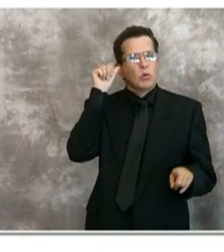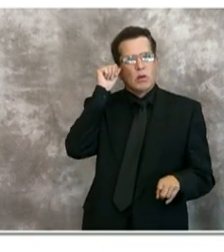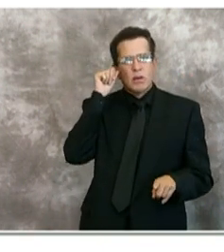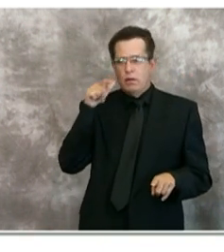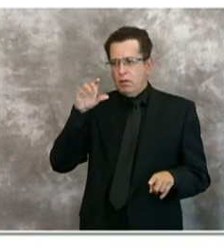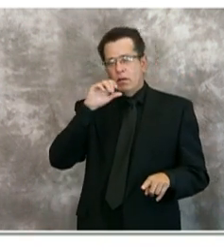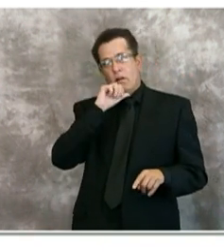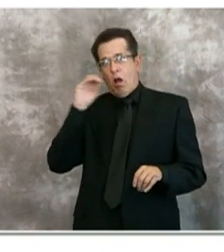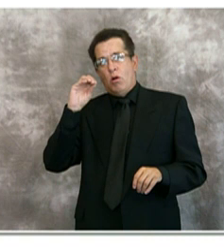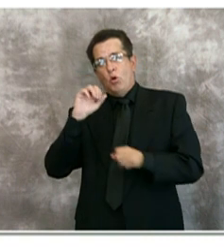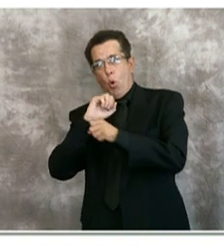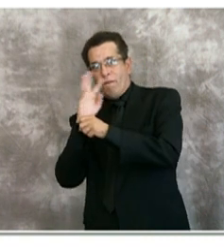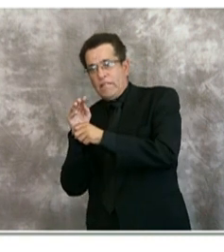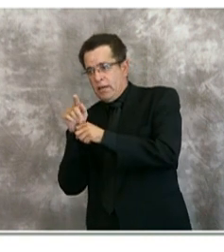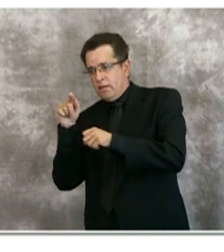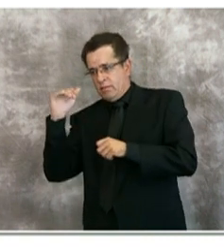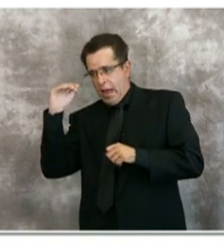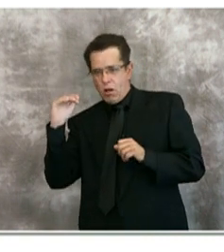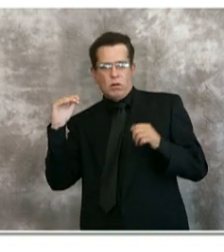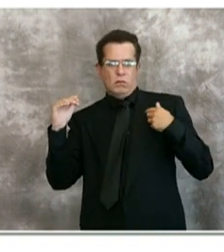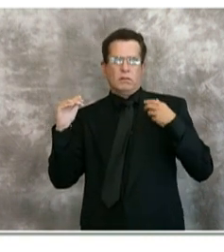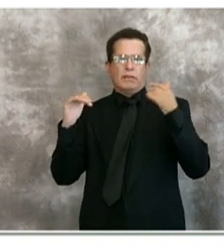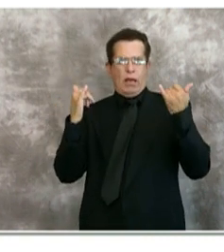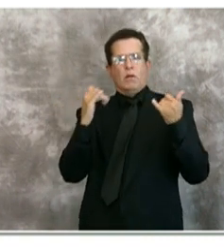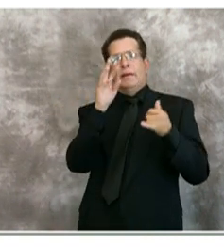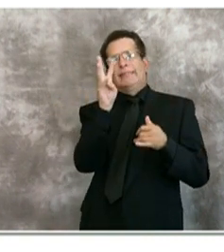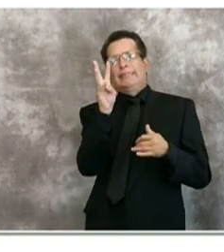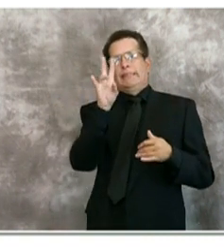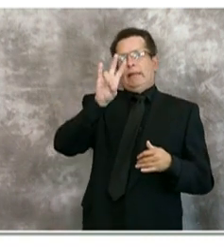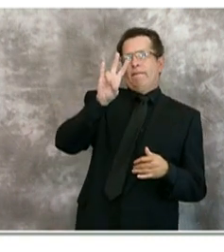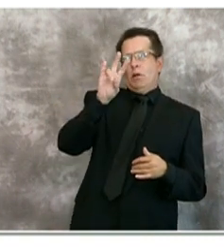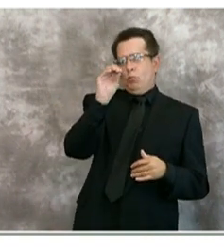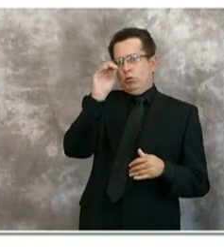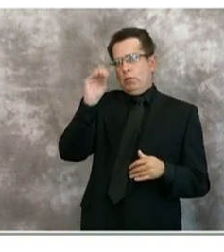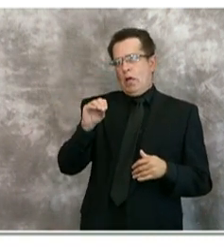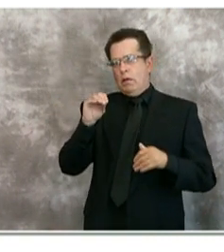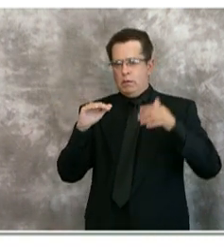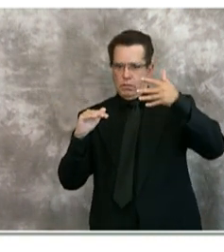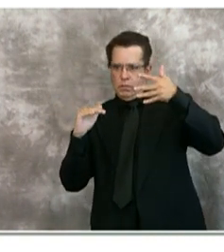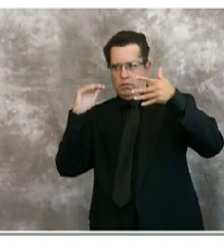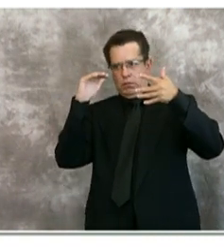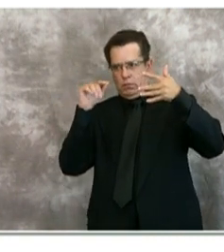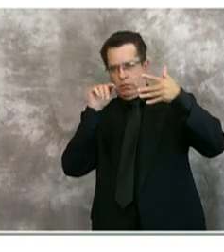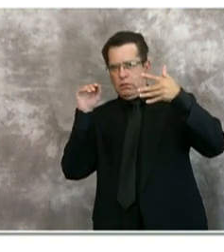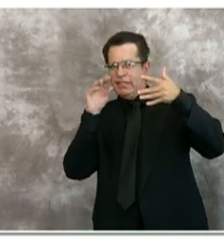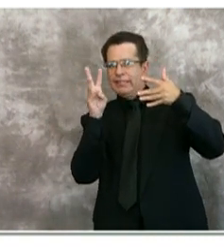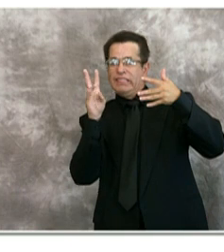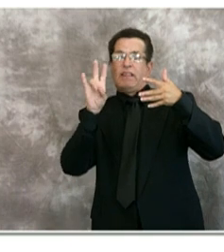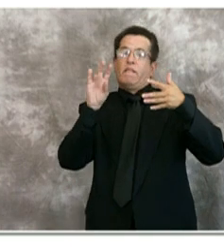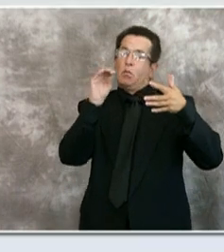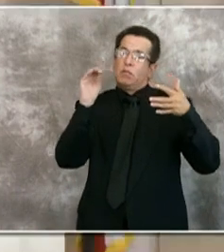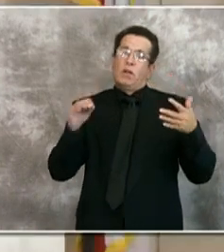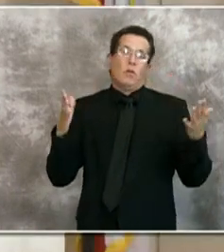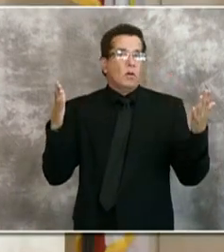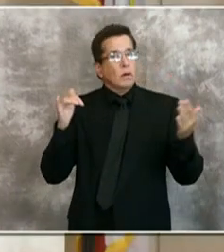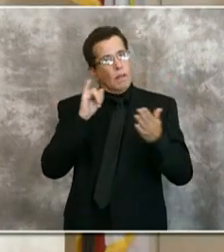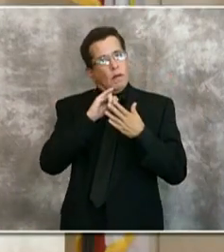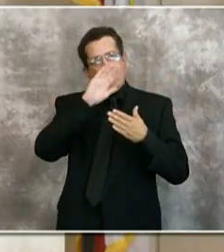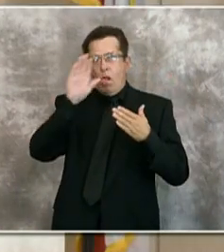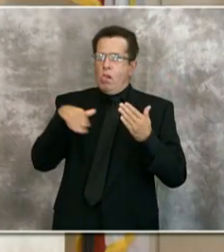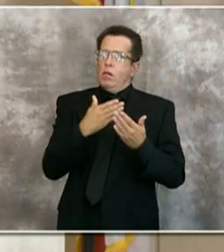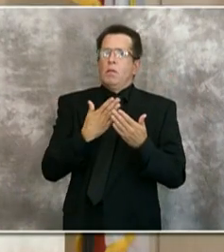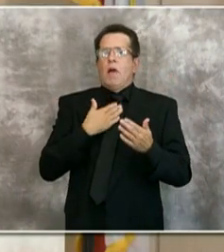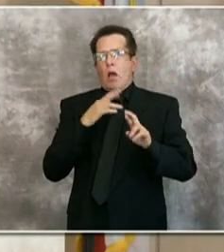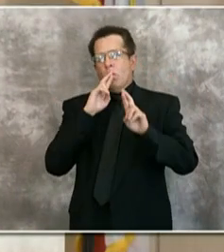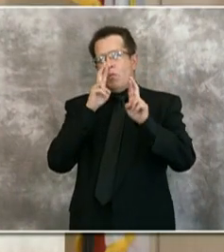came down a little bit, so we're sitting right there at 67% in our ICU capacity system. That concludes my report. I'll now turn it over to